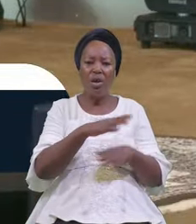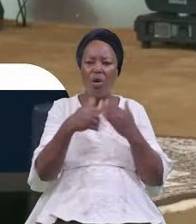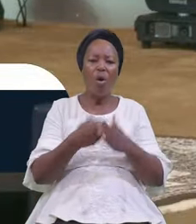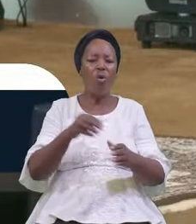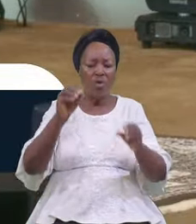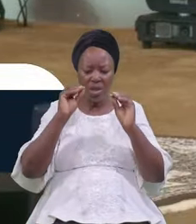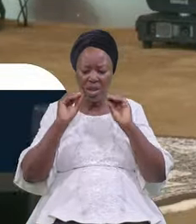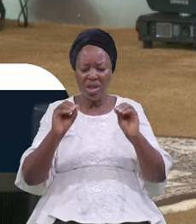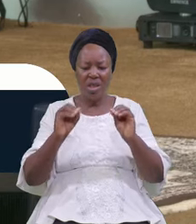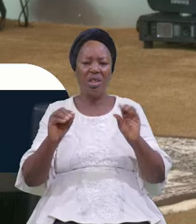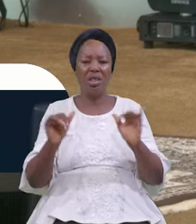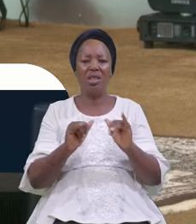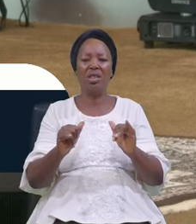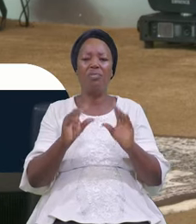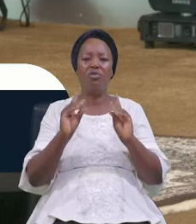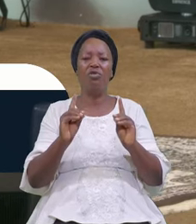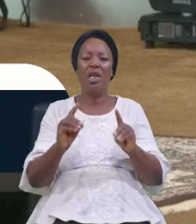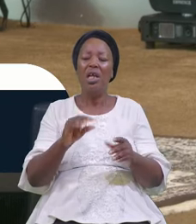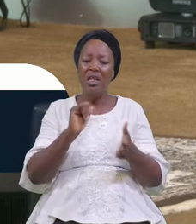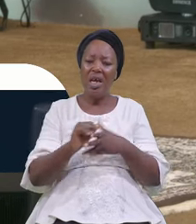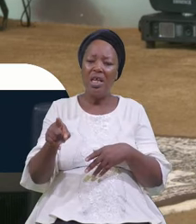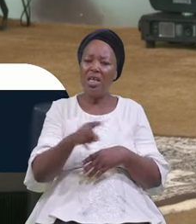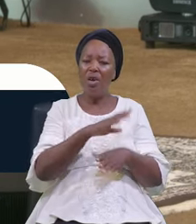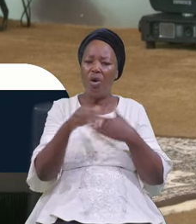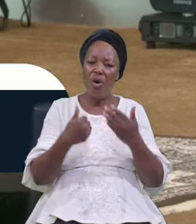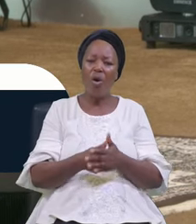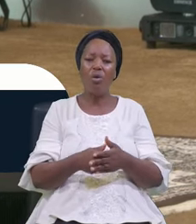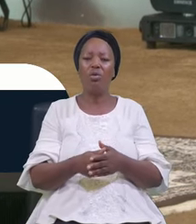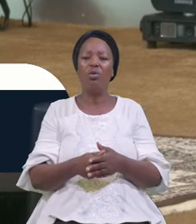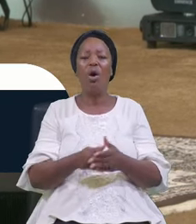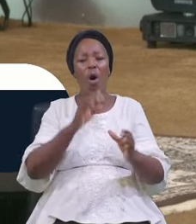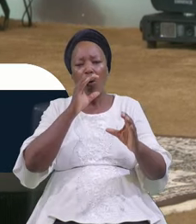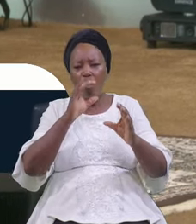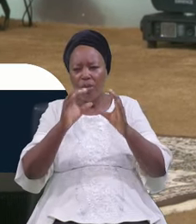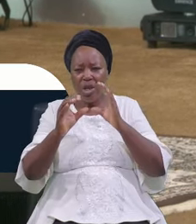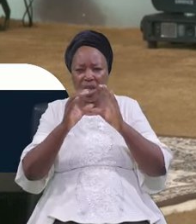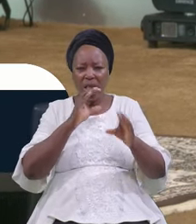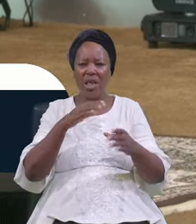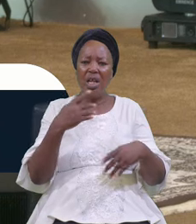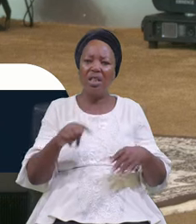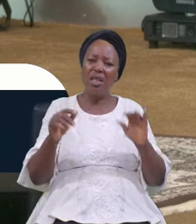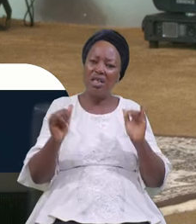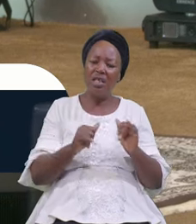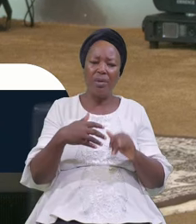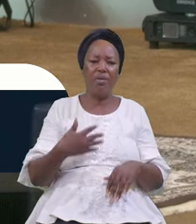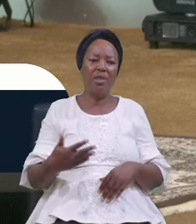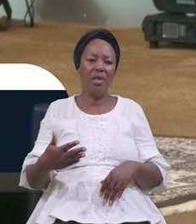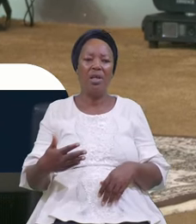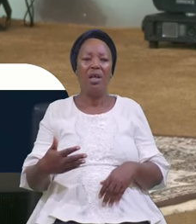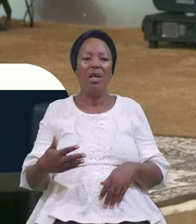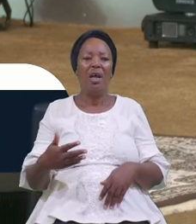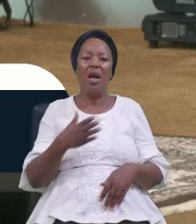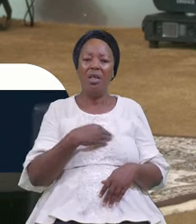the same doctrine, that ye all communicate the same thing of the same